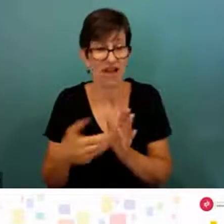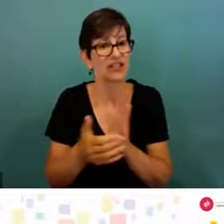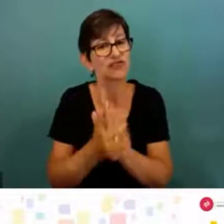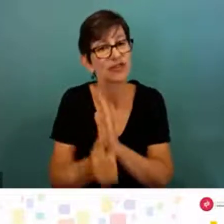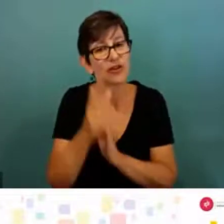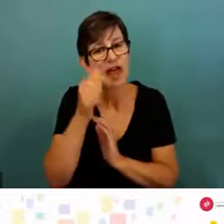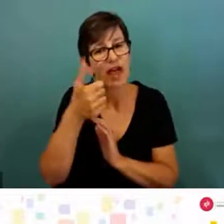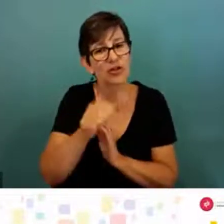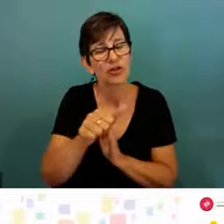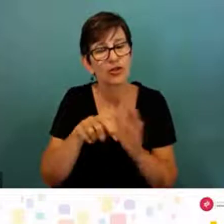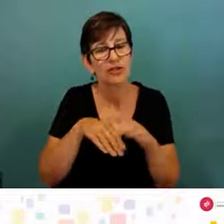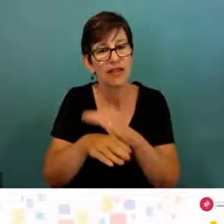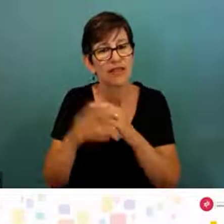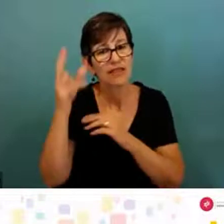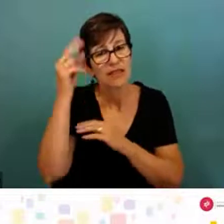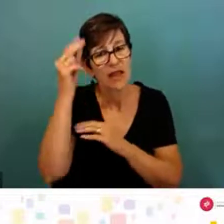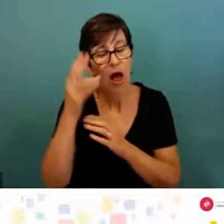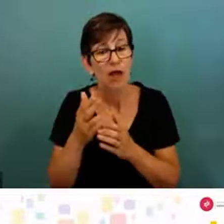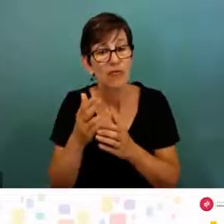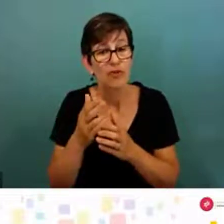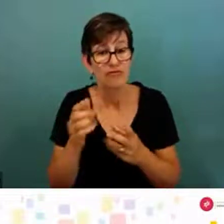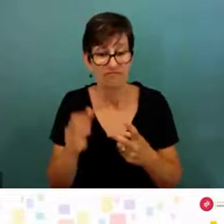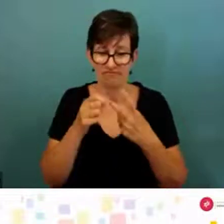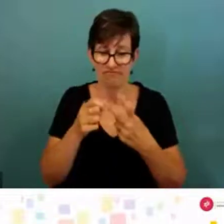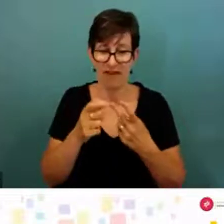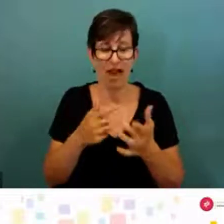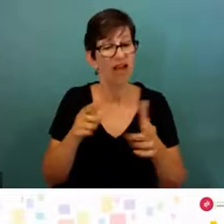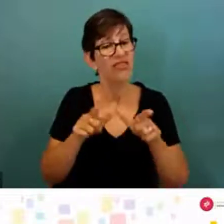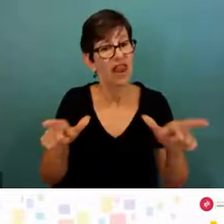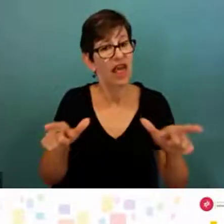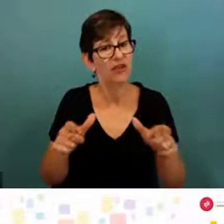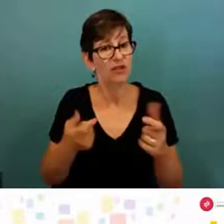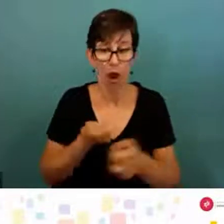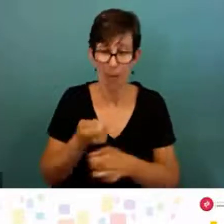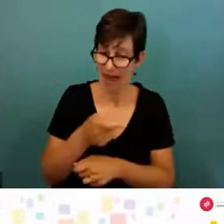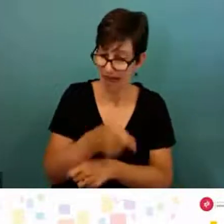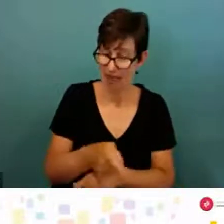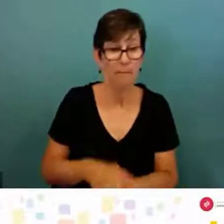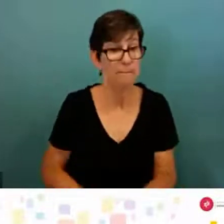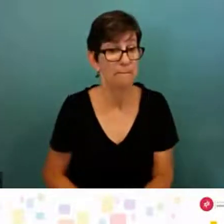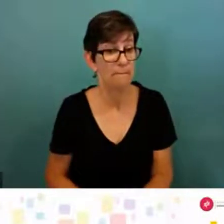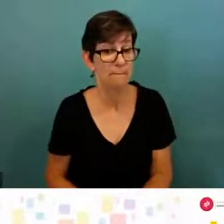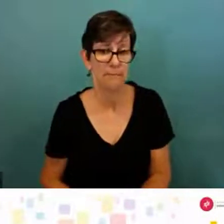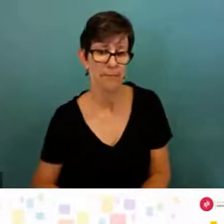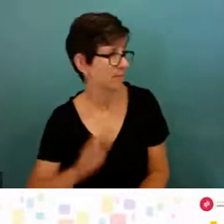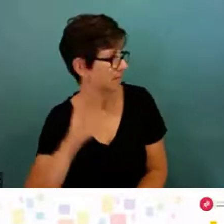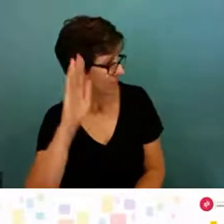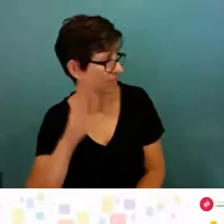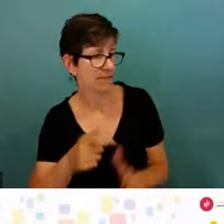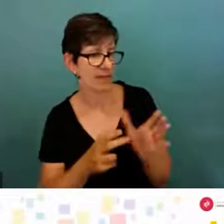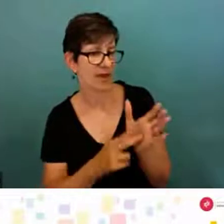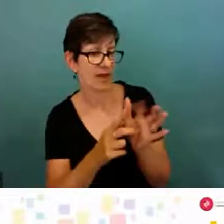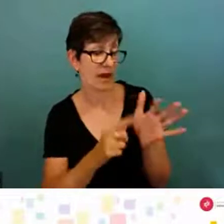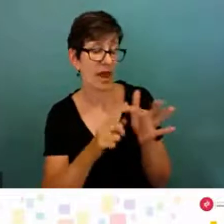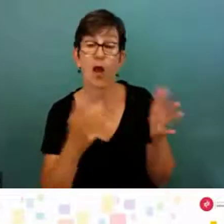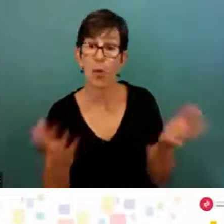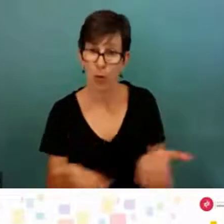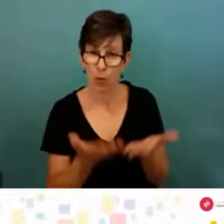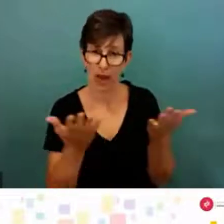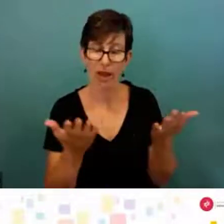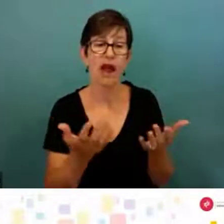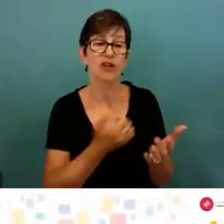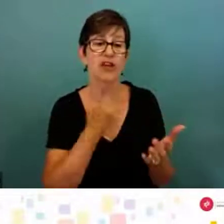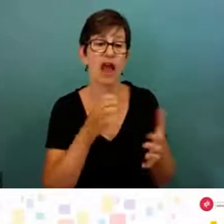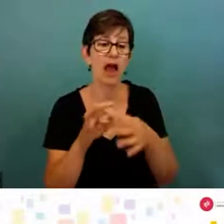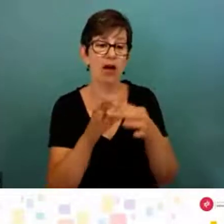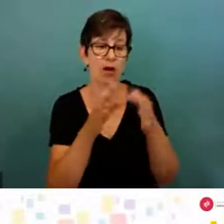environment. And I do feel that it's that important. I could add to that too, that we encourage our coordinators to,